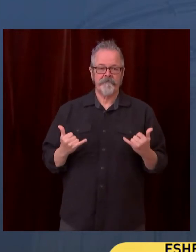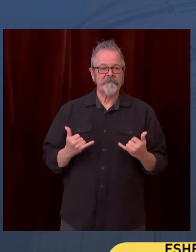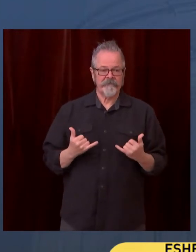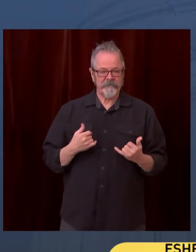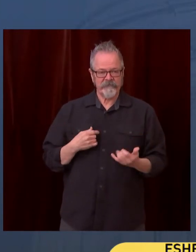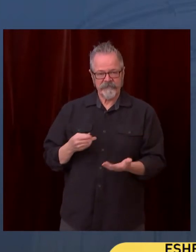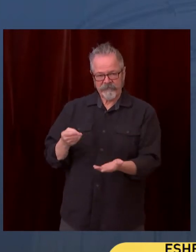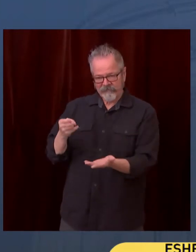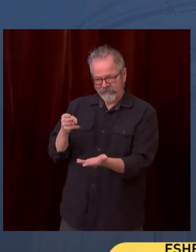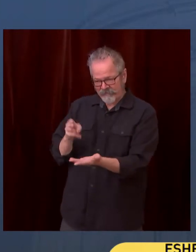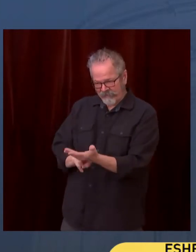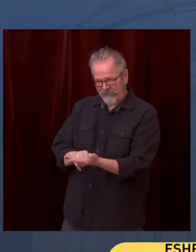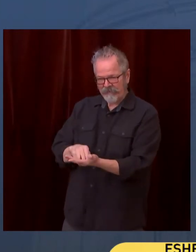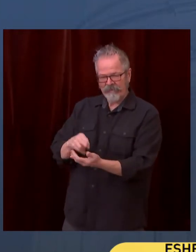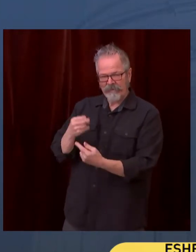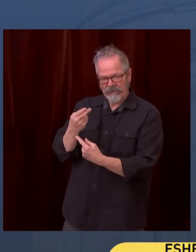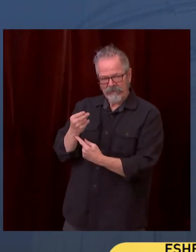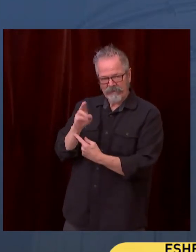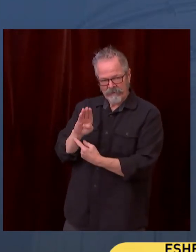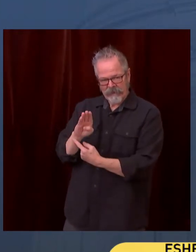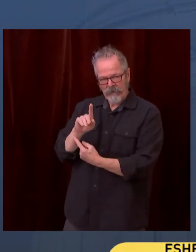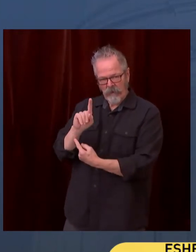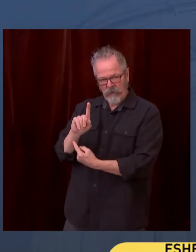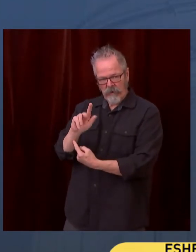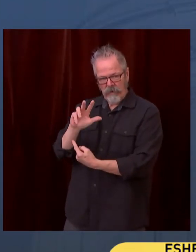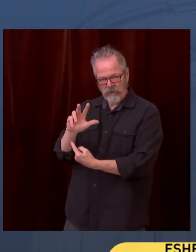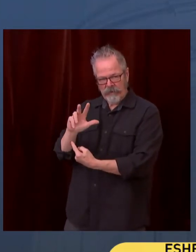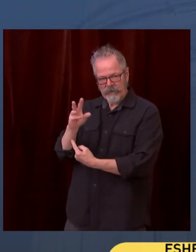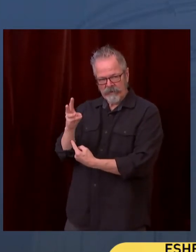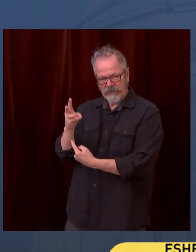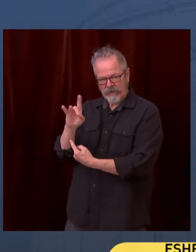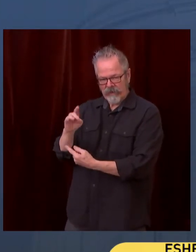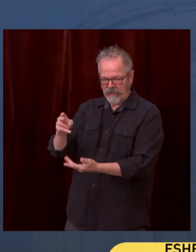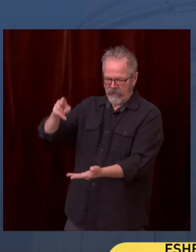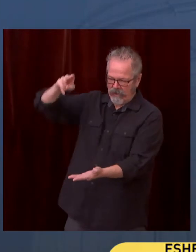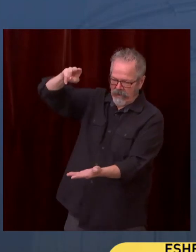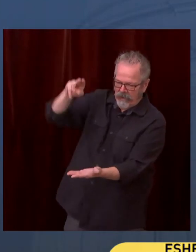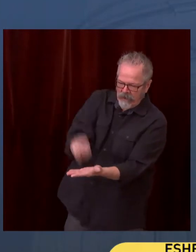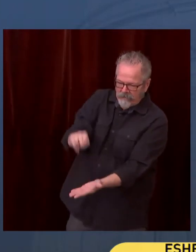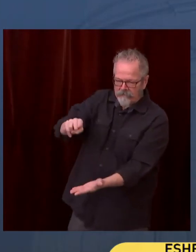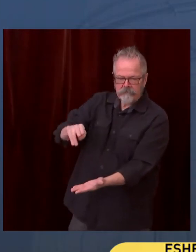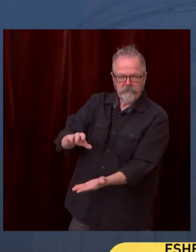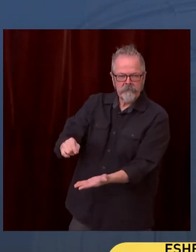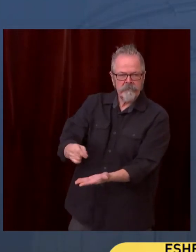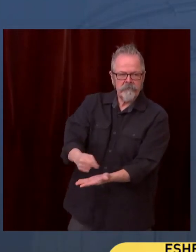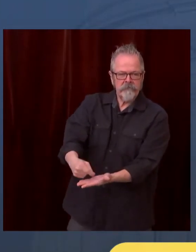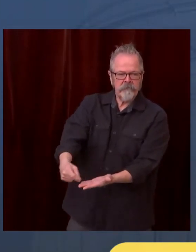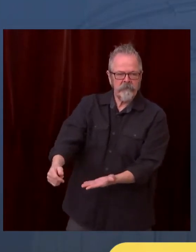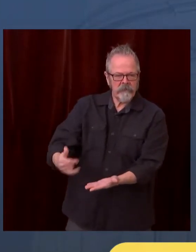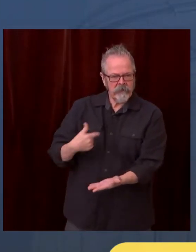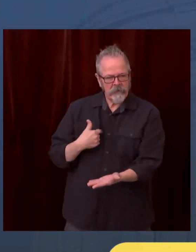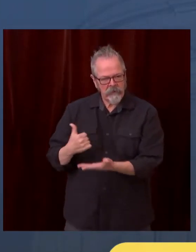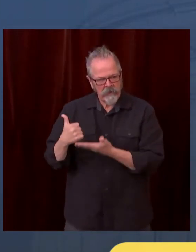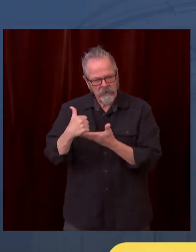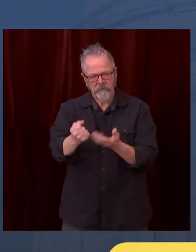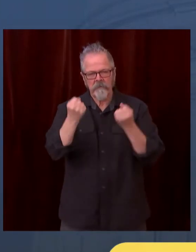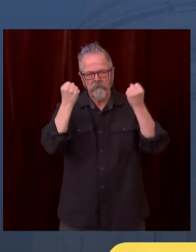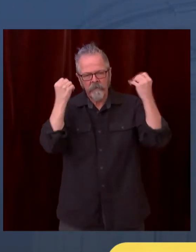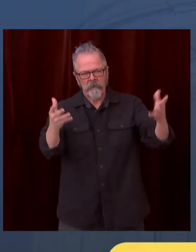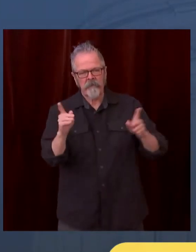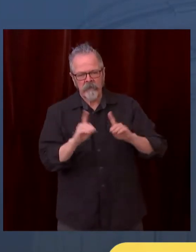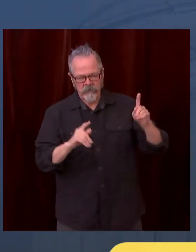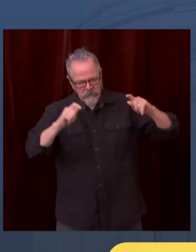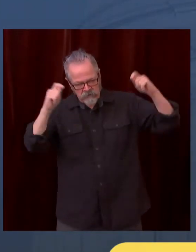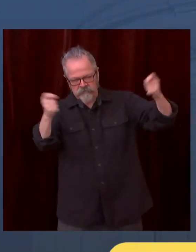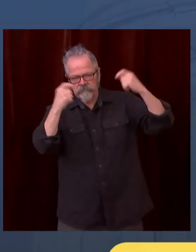lot of Washingtonians. And with that, we are going to celebrate some good work and more work to